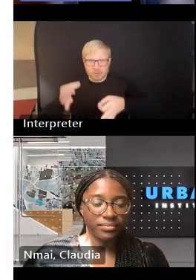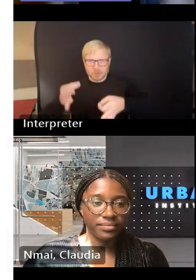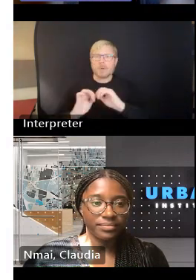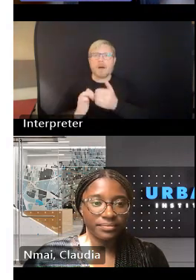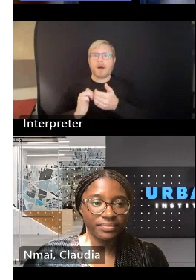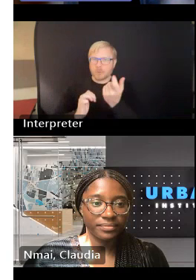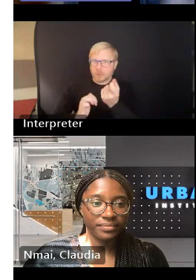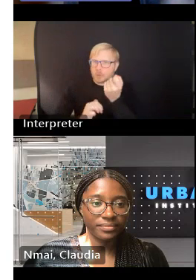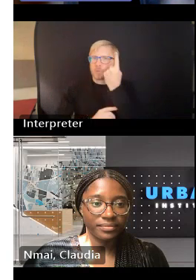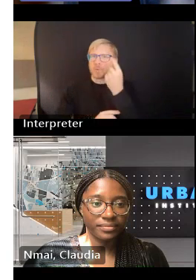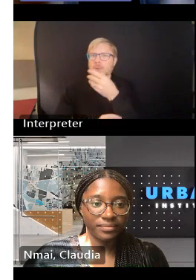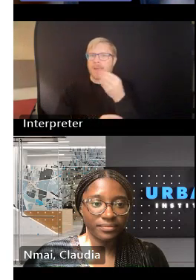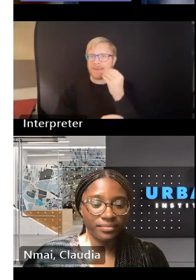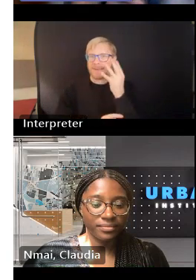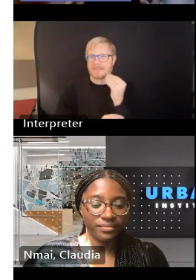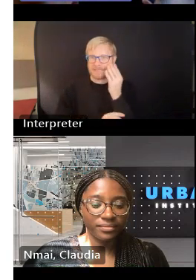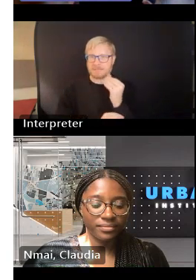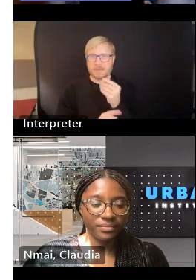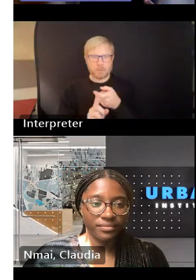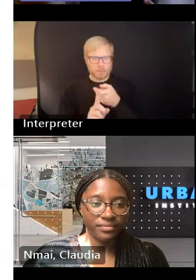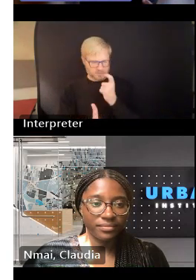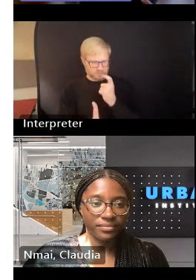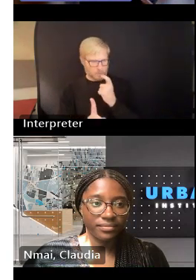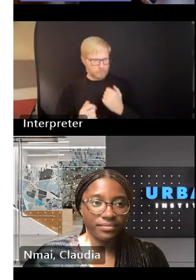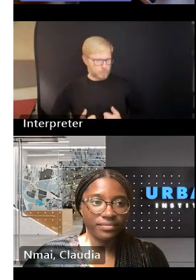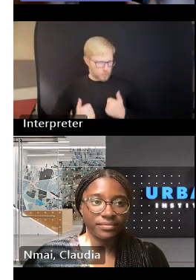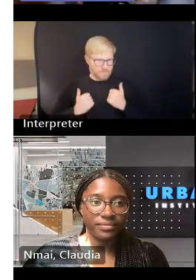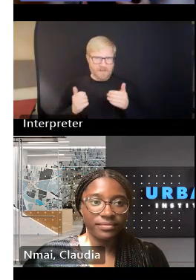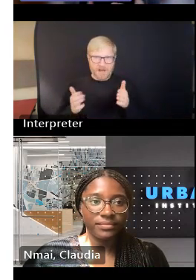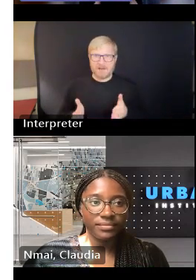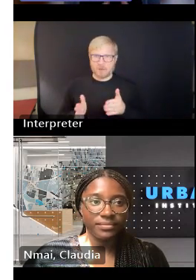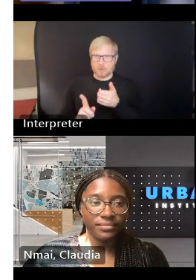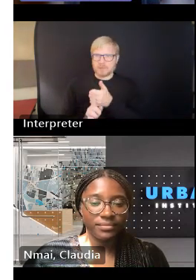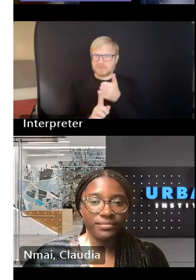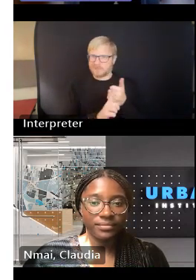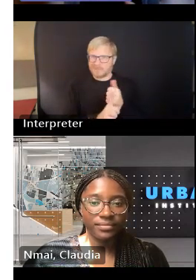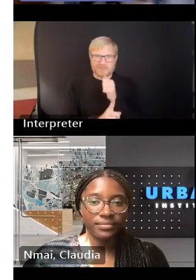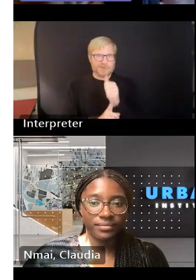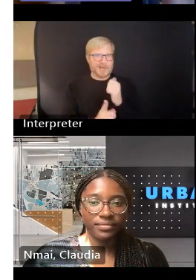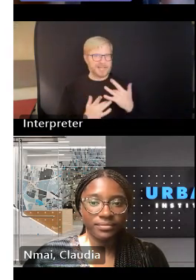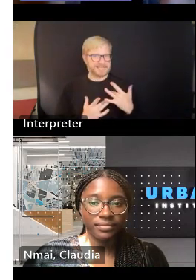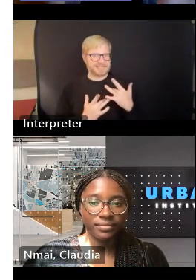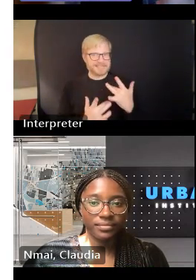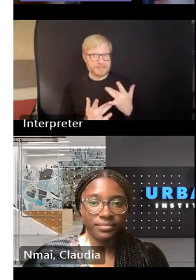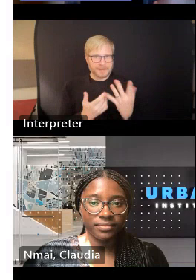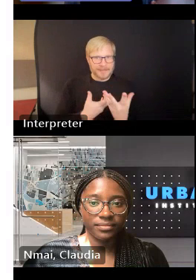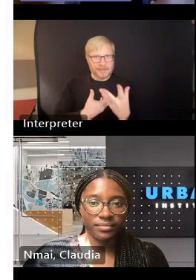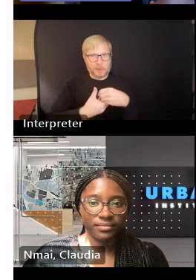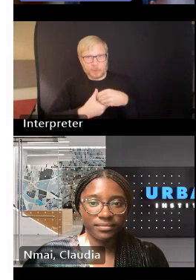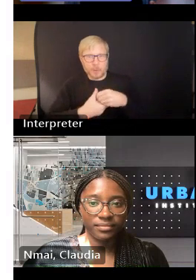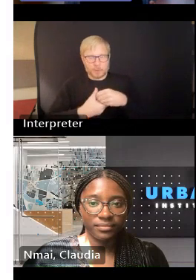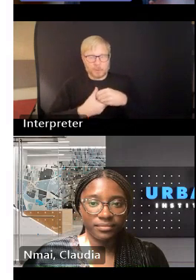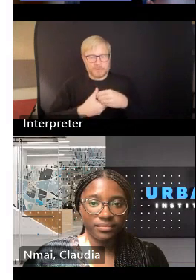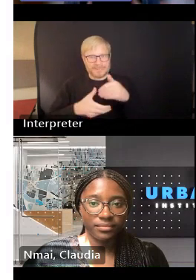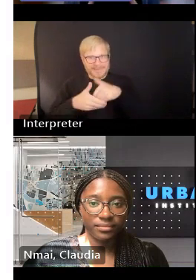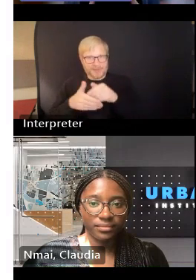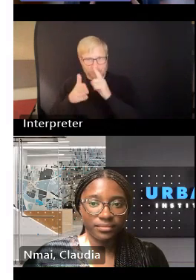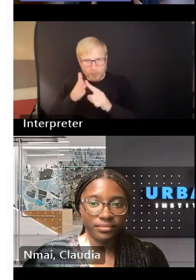experienced by survivors who aren't traditionally included in research studies and whose voices aren't usually included